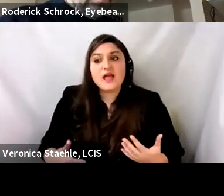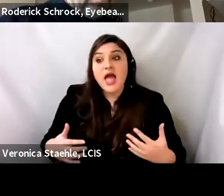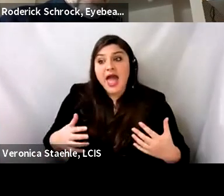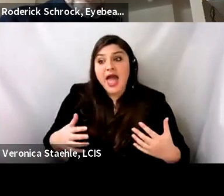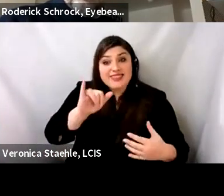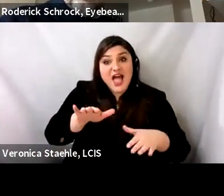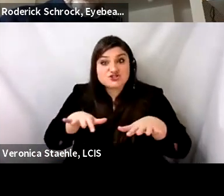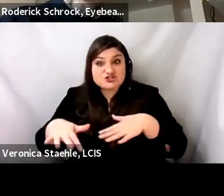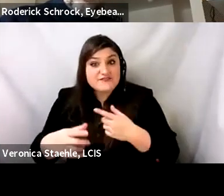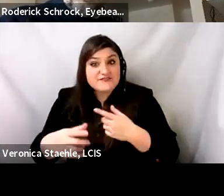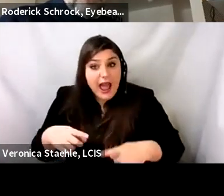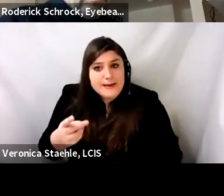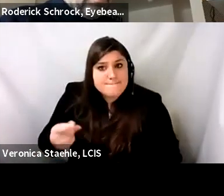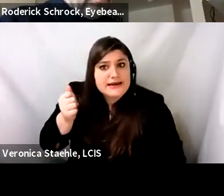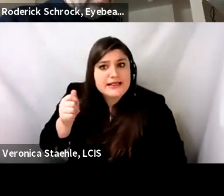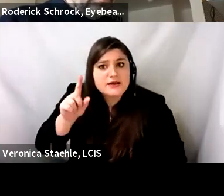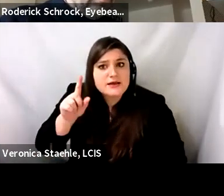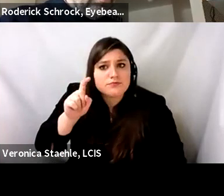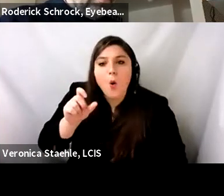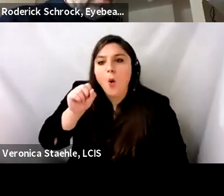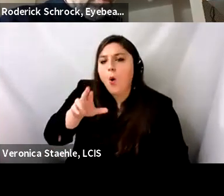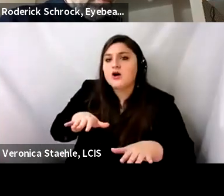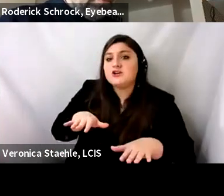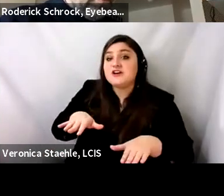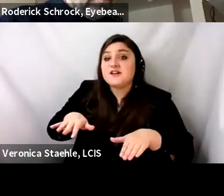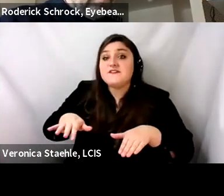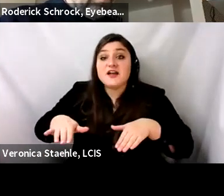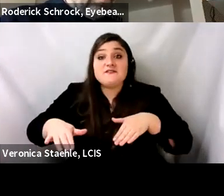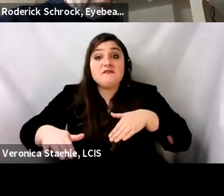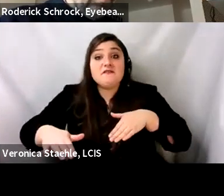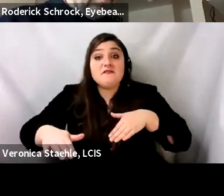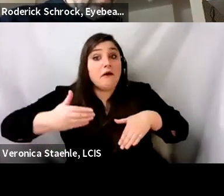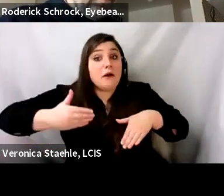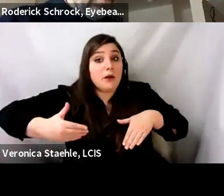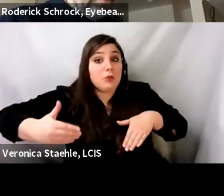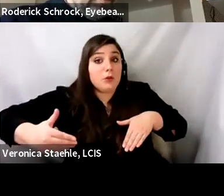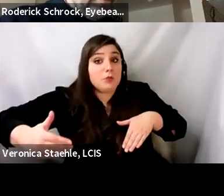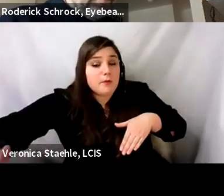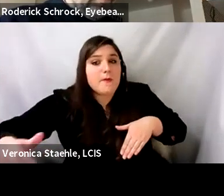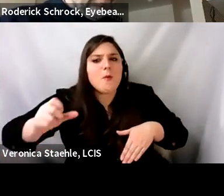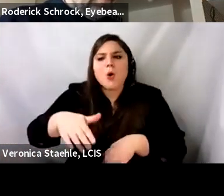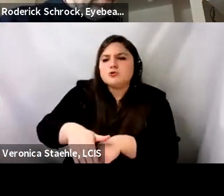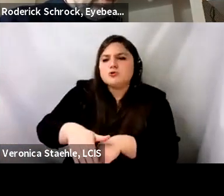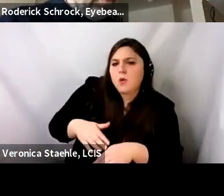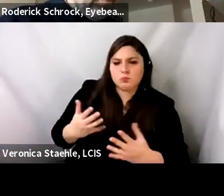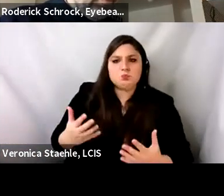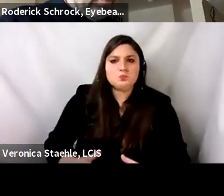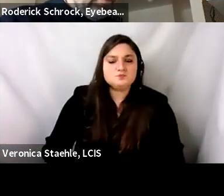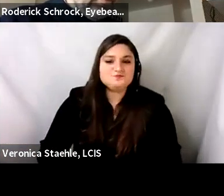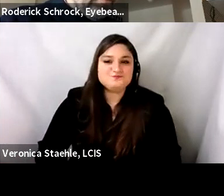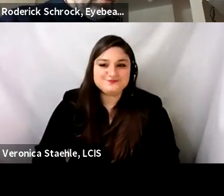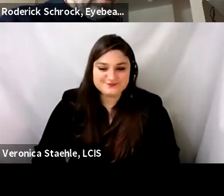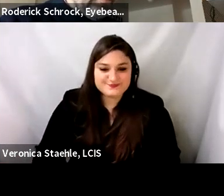waves? You know, what was that like on the board part of that partnership? Yeah. So thank you,